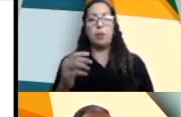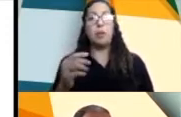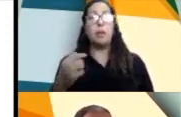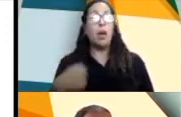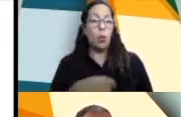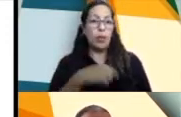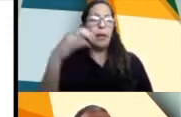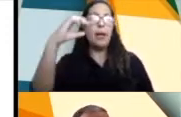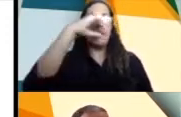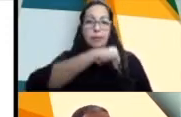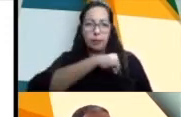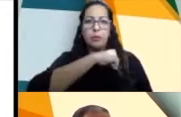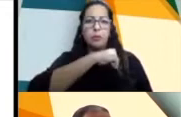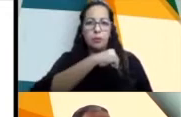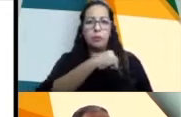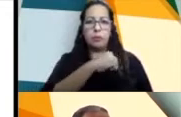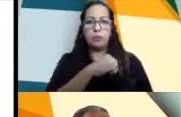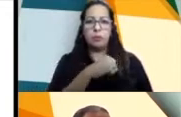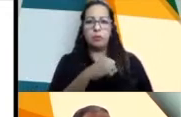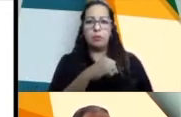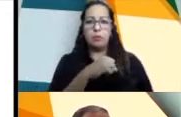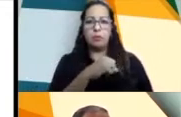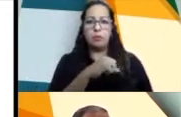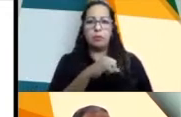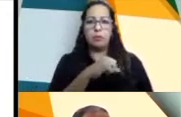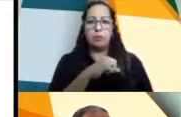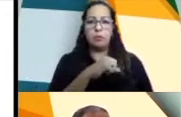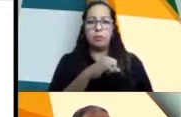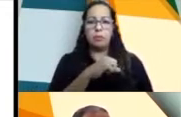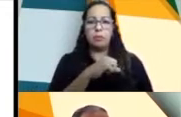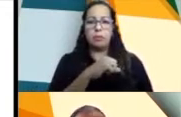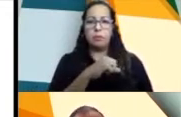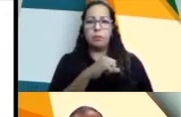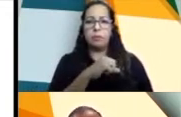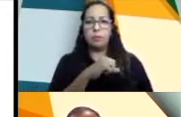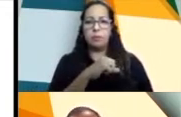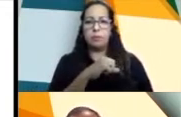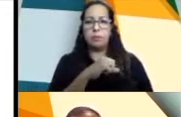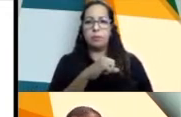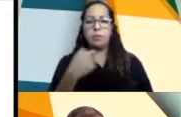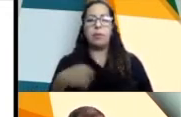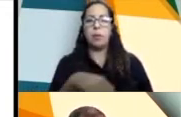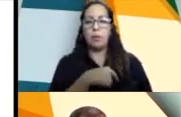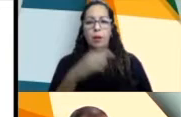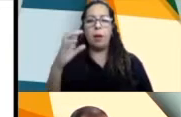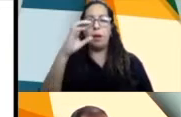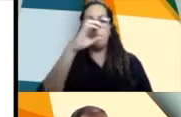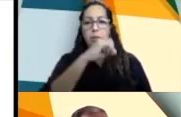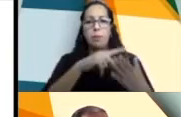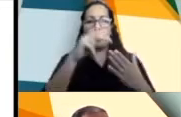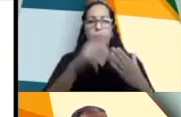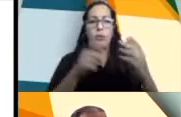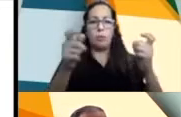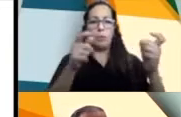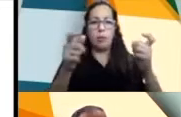that Engineer Birriel just showed are assuming that all program managers or proposers are